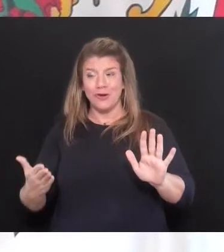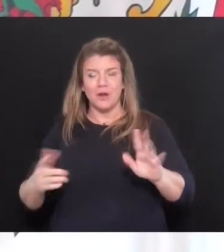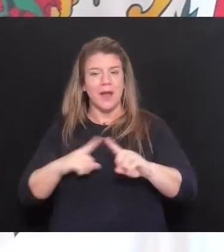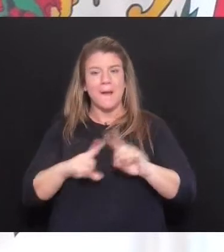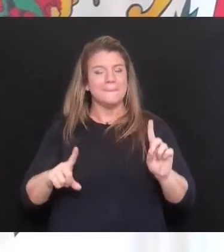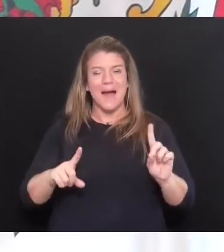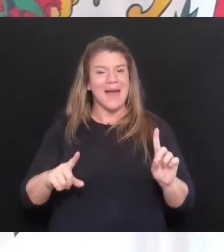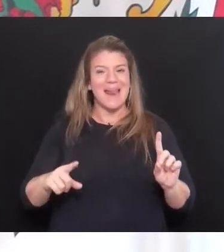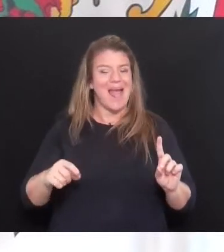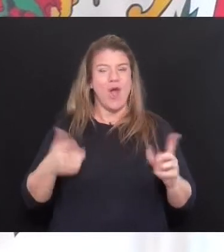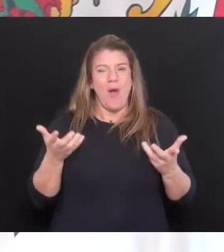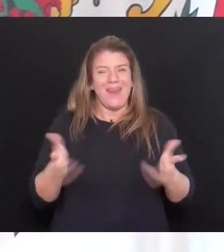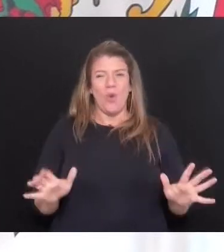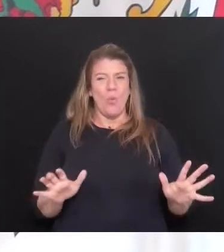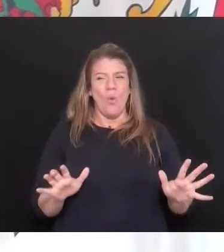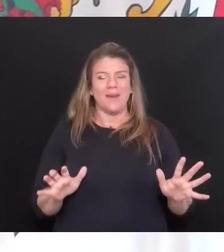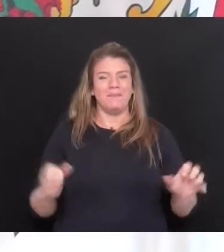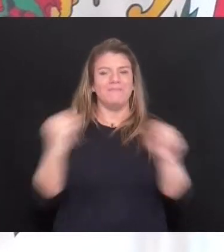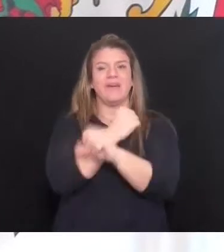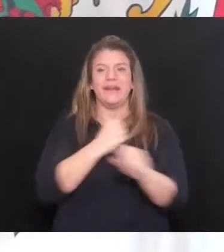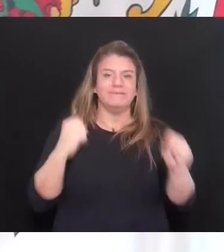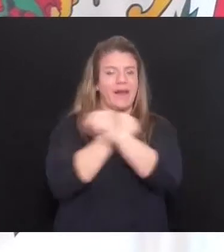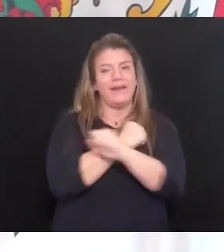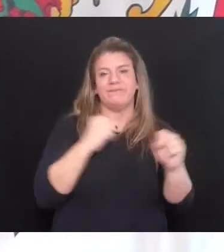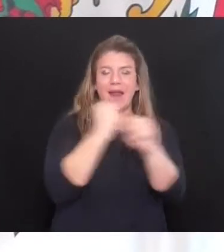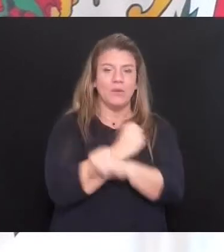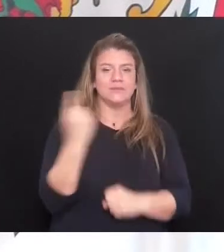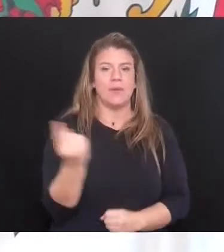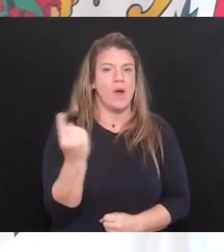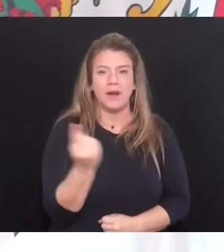get in a food fight with somebody.